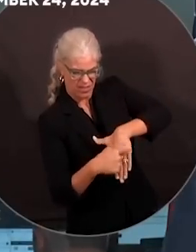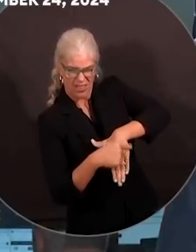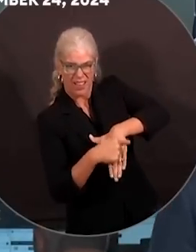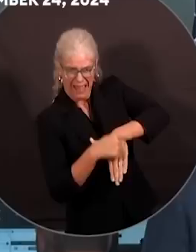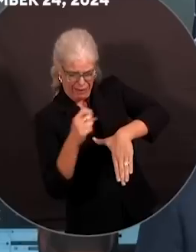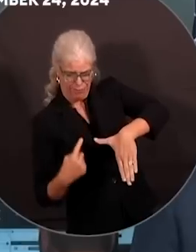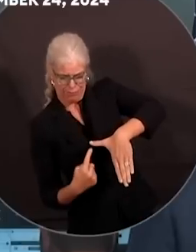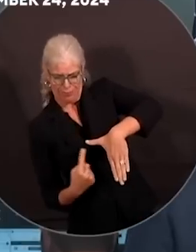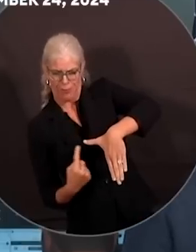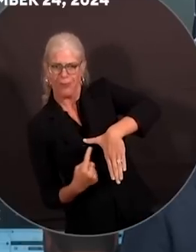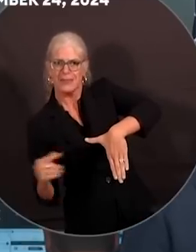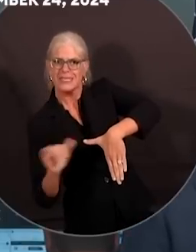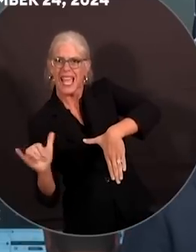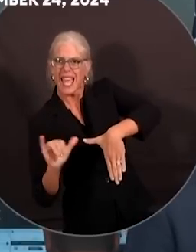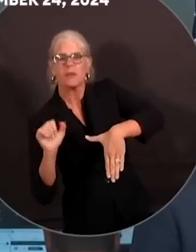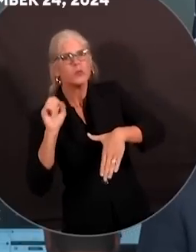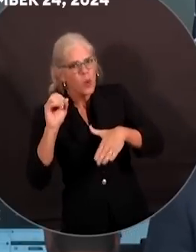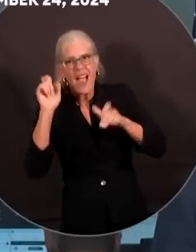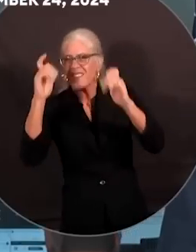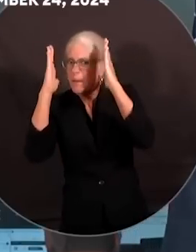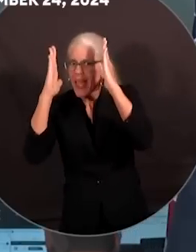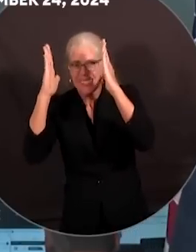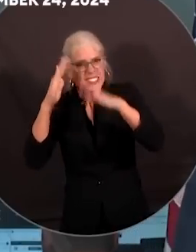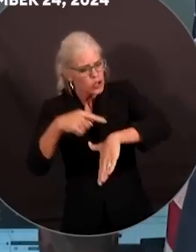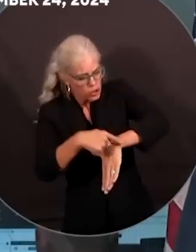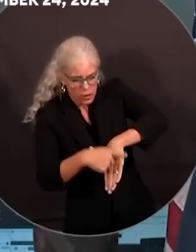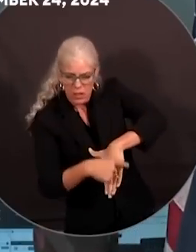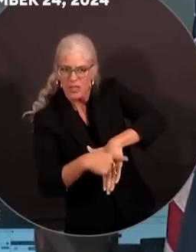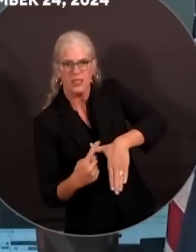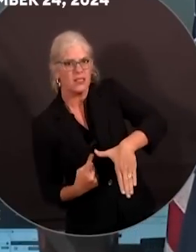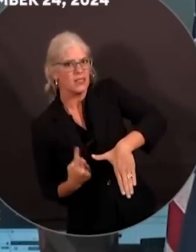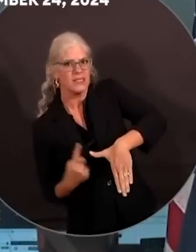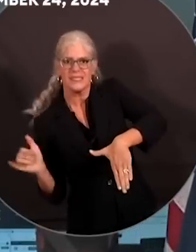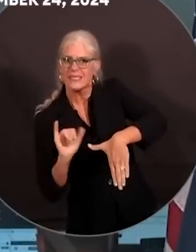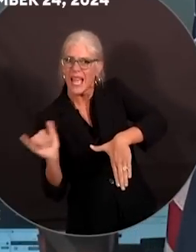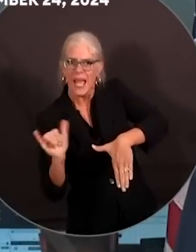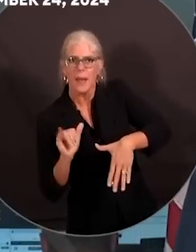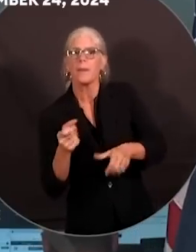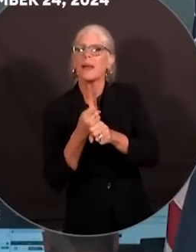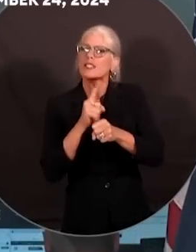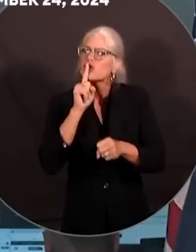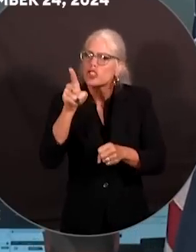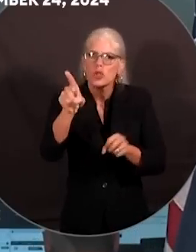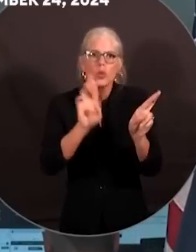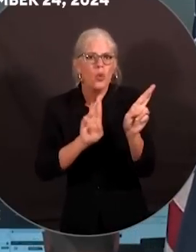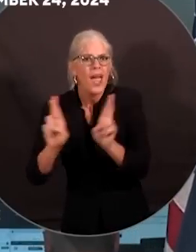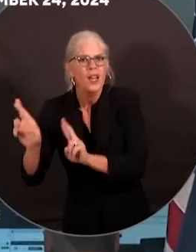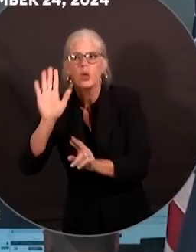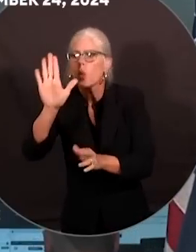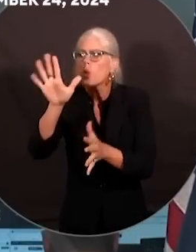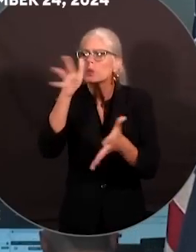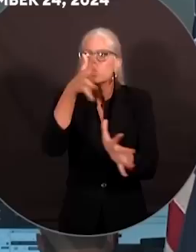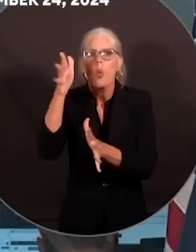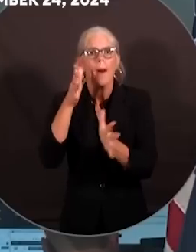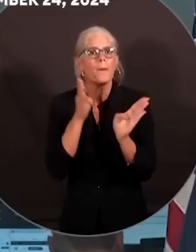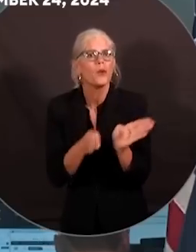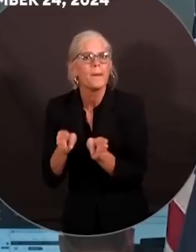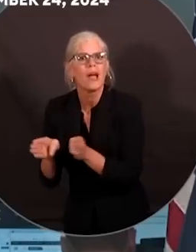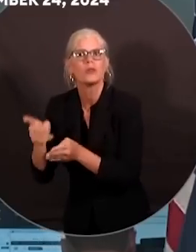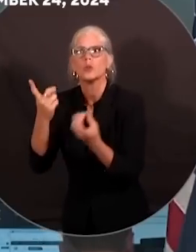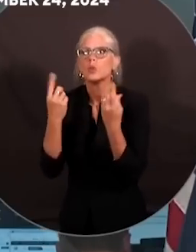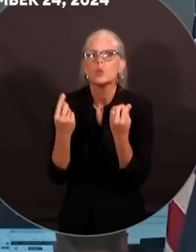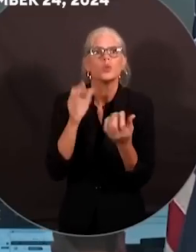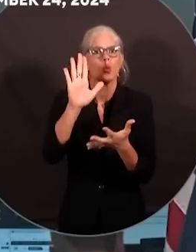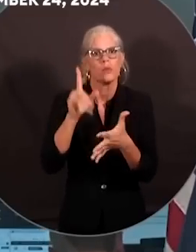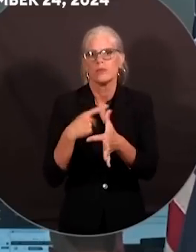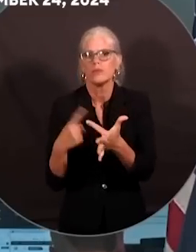Florida. I urge Floridians to finalize your storm preparations now. The governor's already mentioned that. Make sure you're planning. You still have